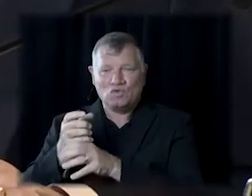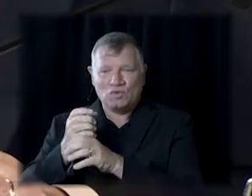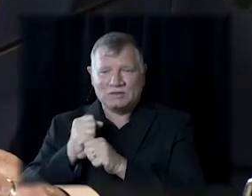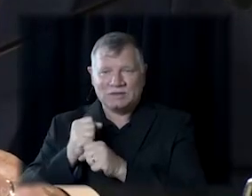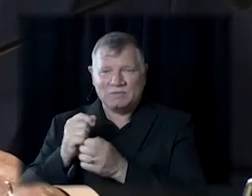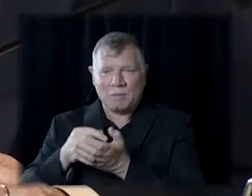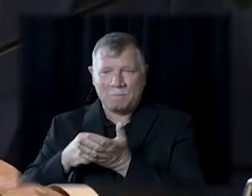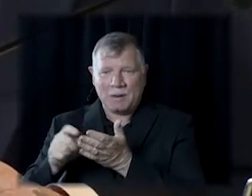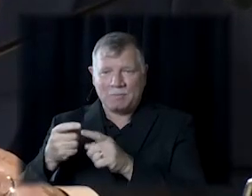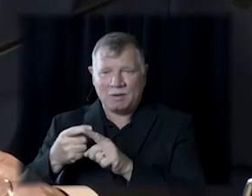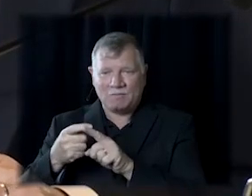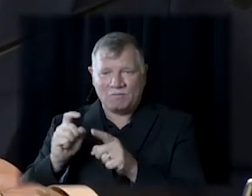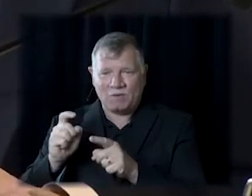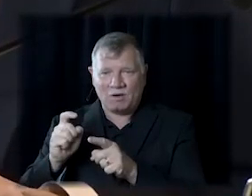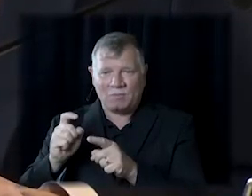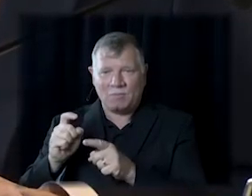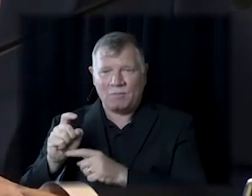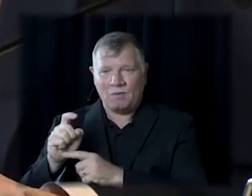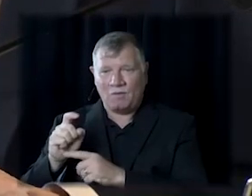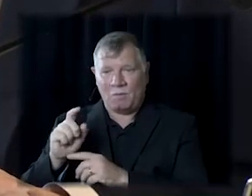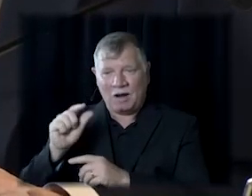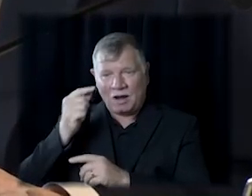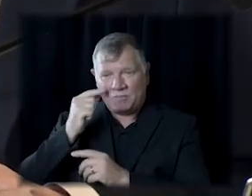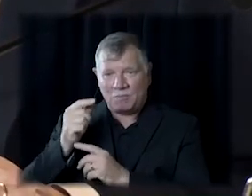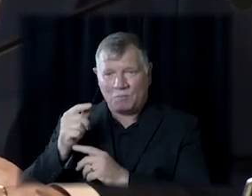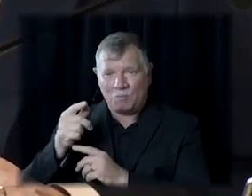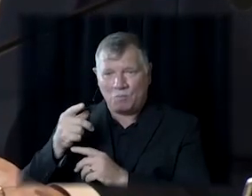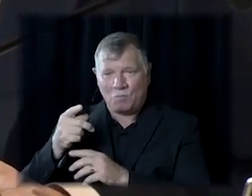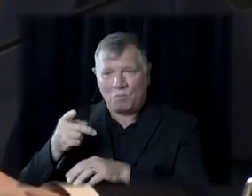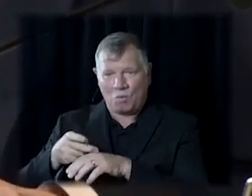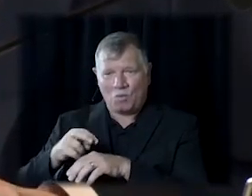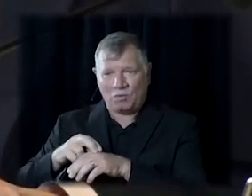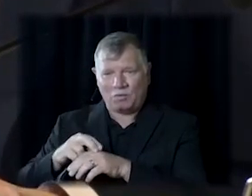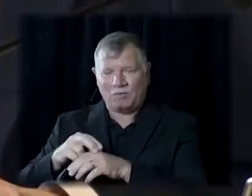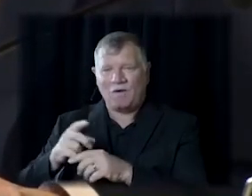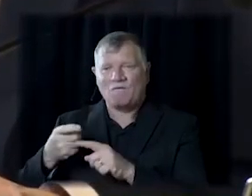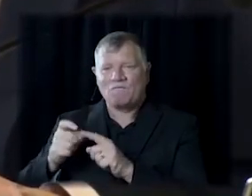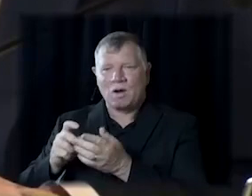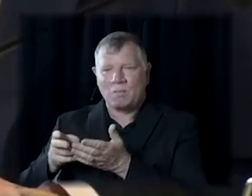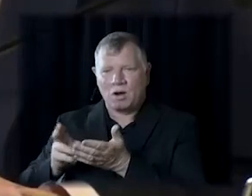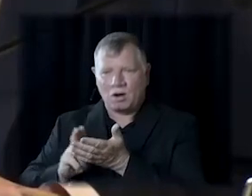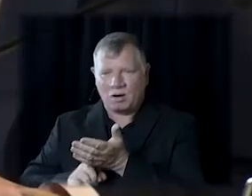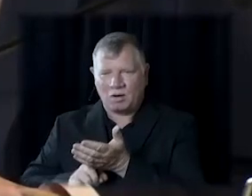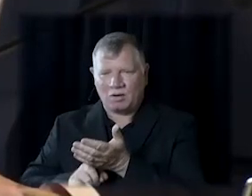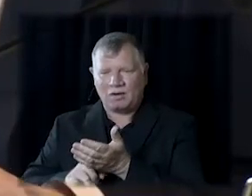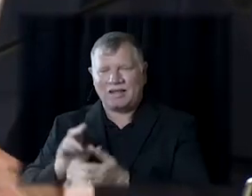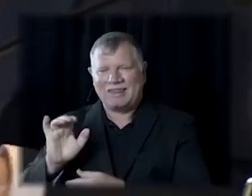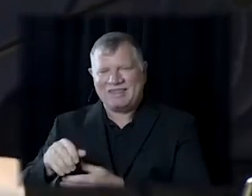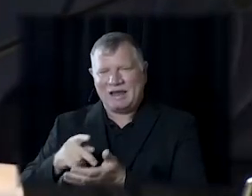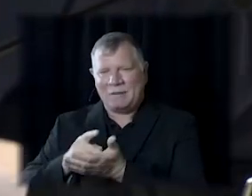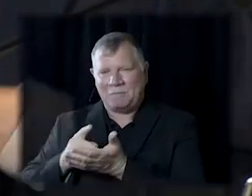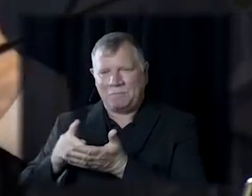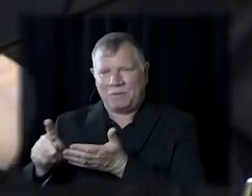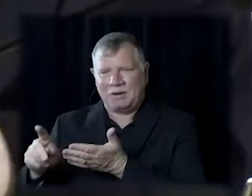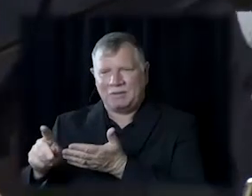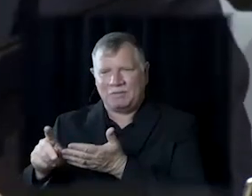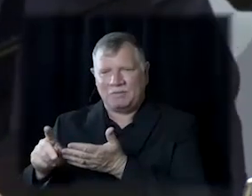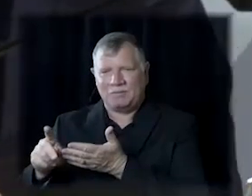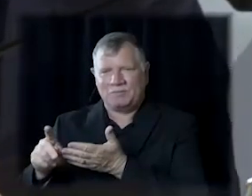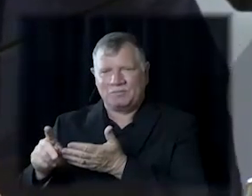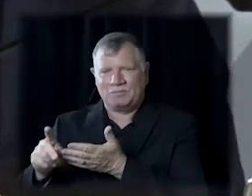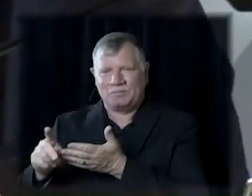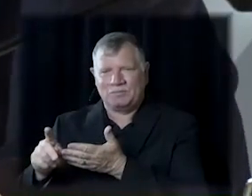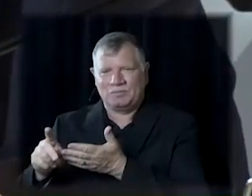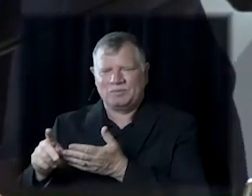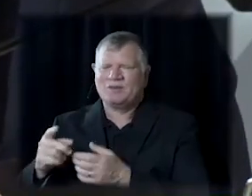the payment from the Commonwealth under a contract, and that payment was somewhat,